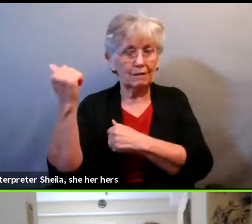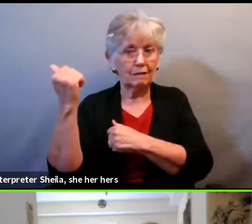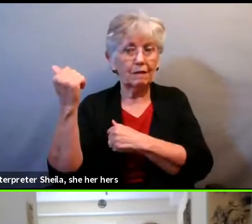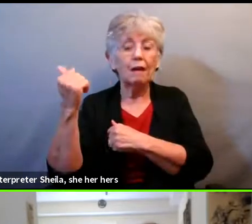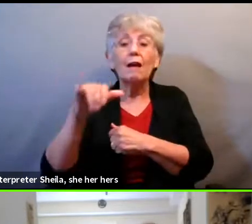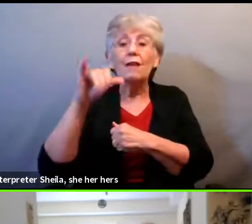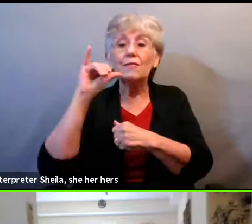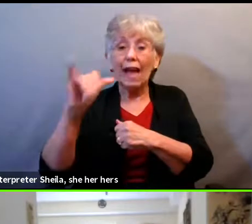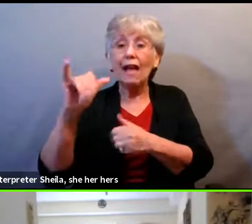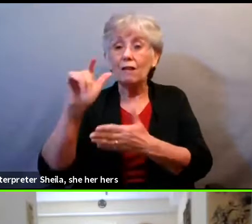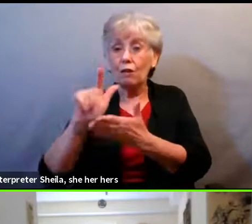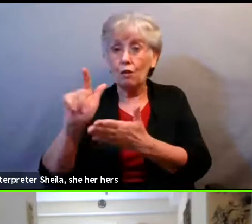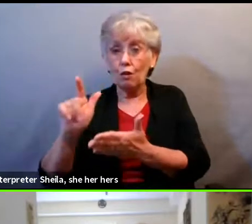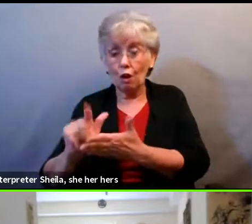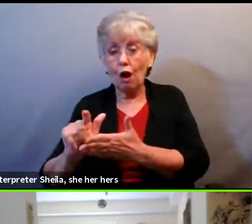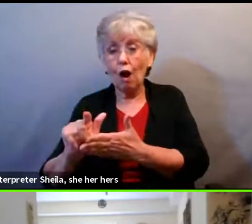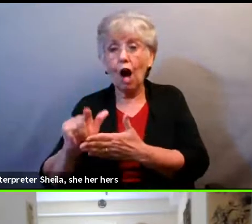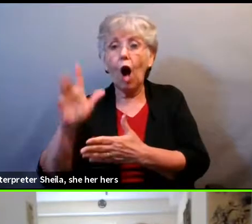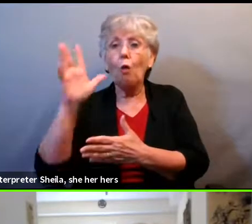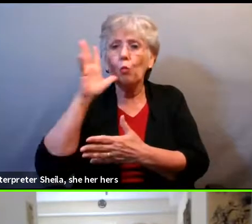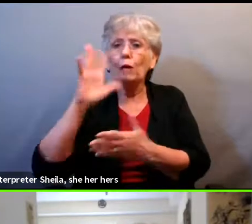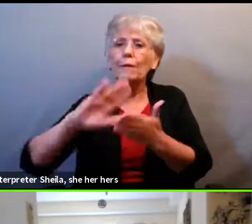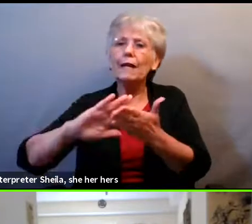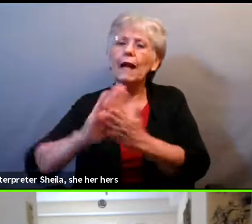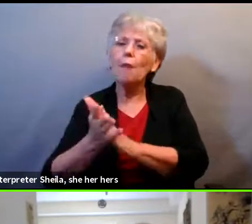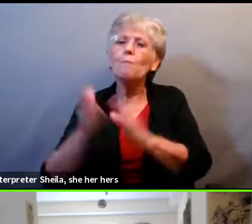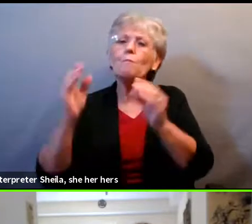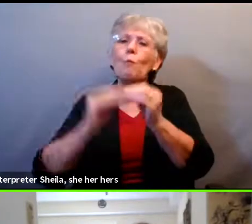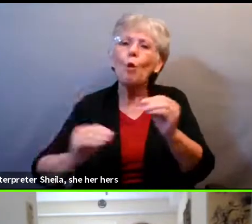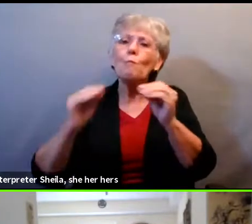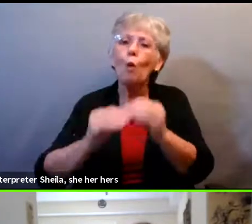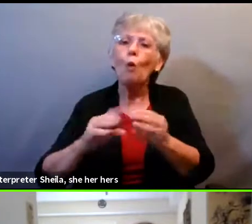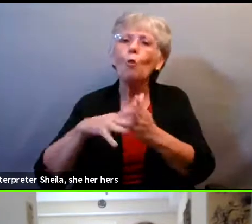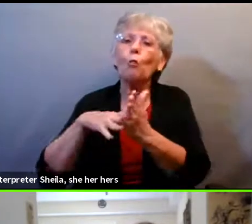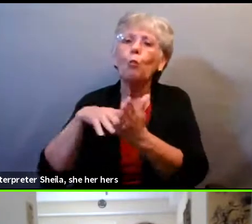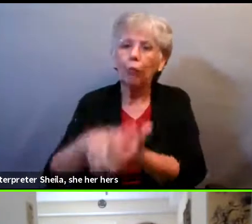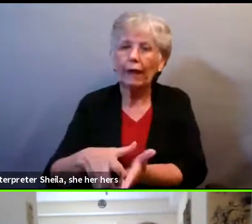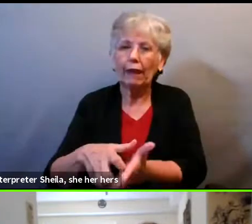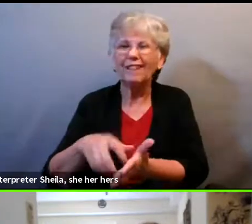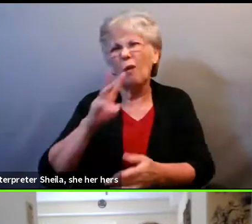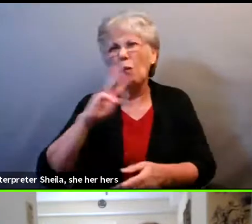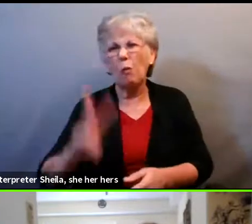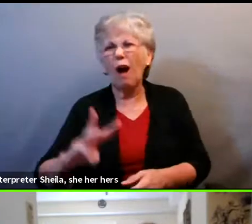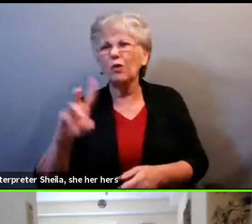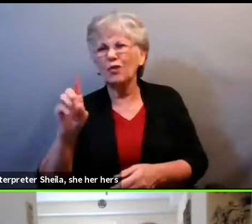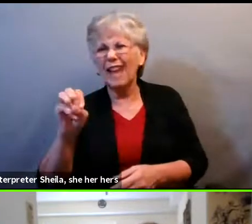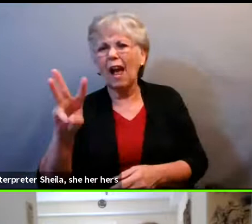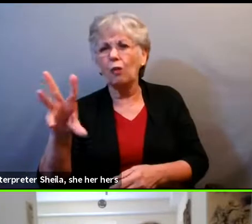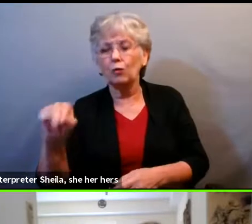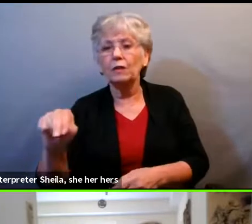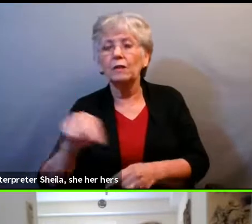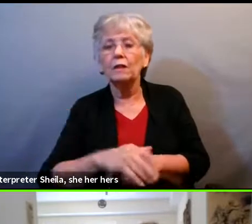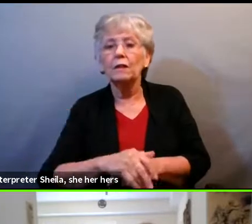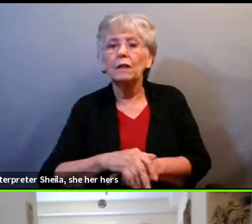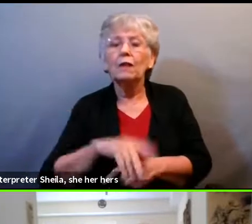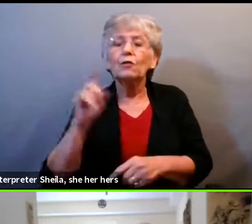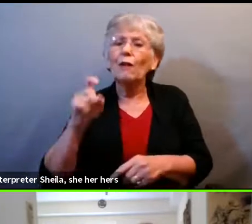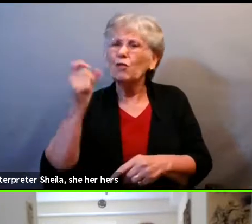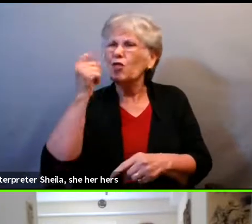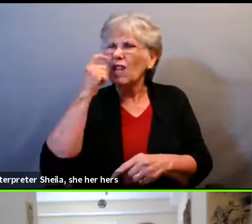regulations being watered down further. So I think it's important to understand the process. So really